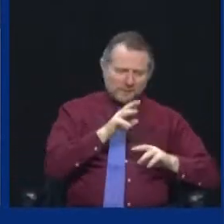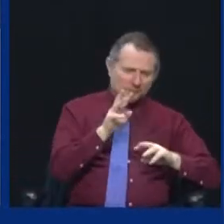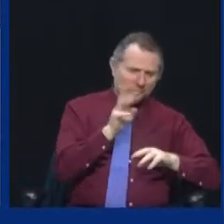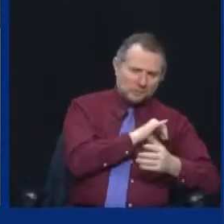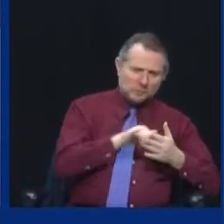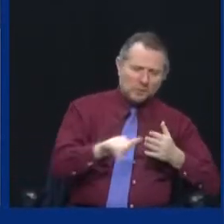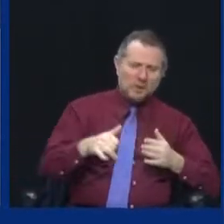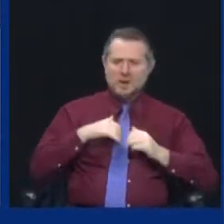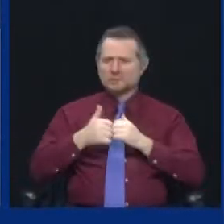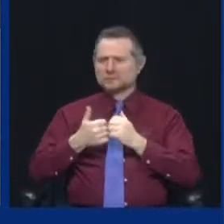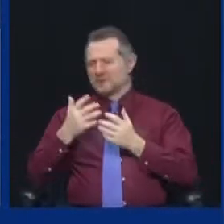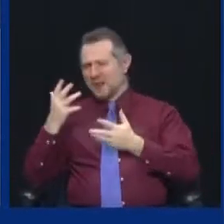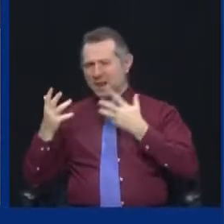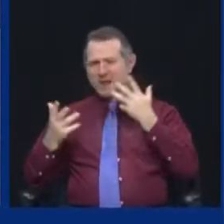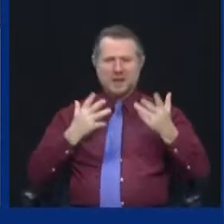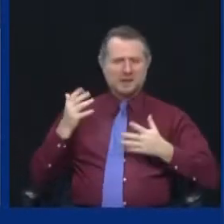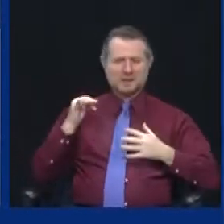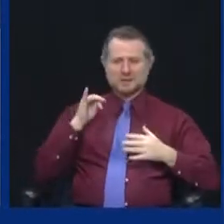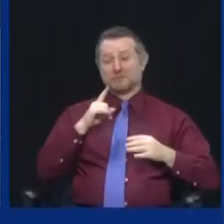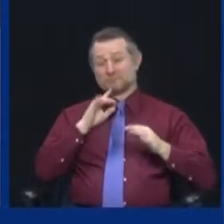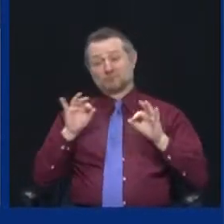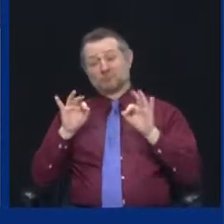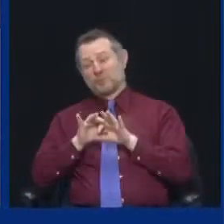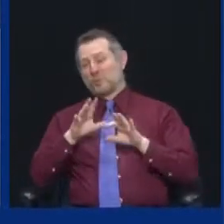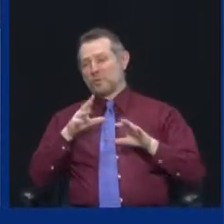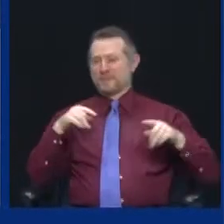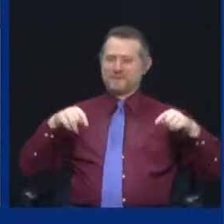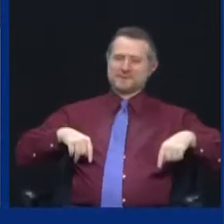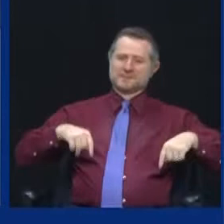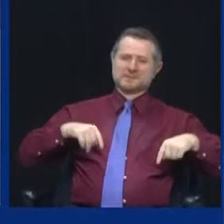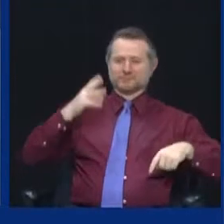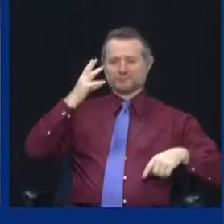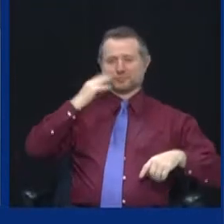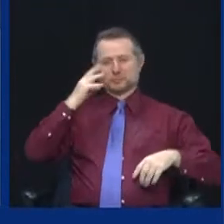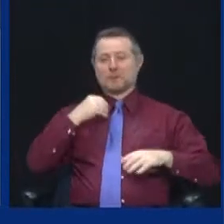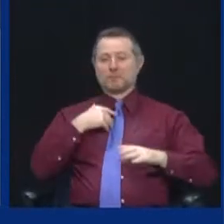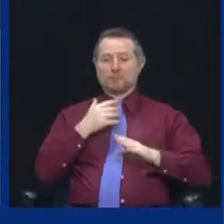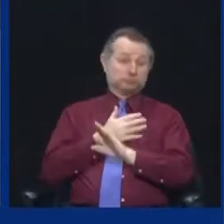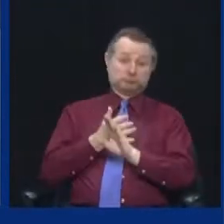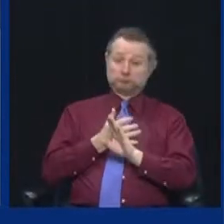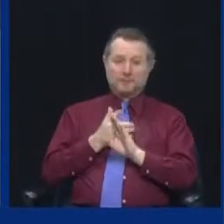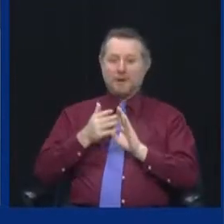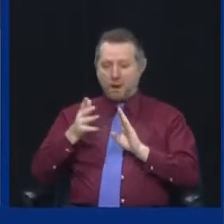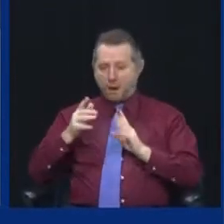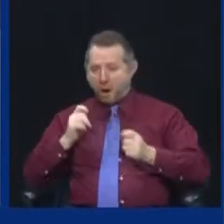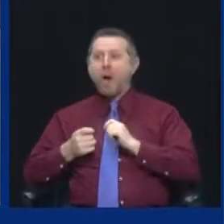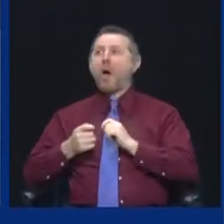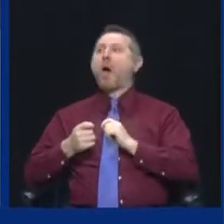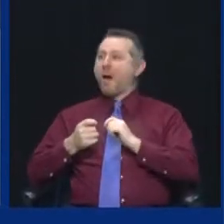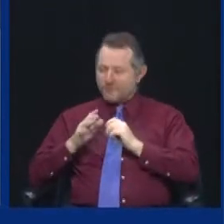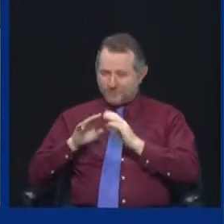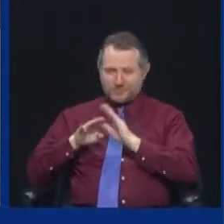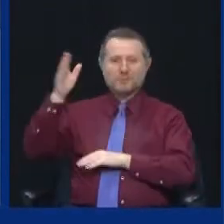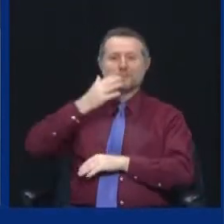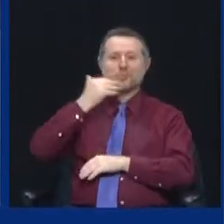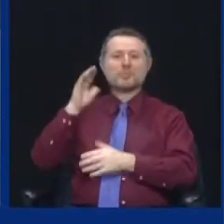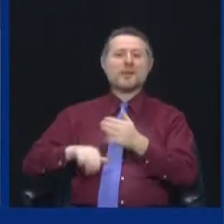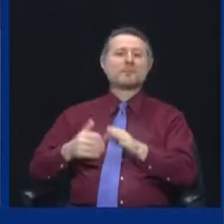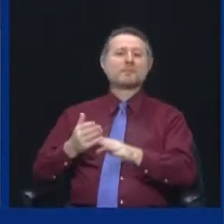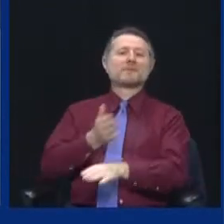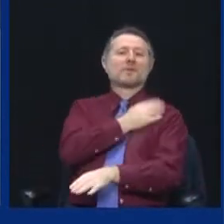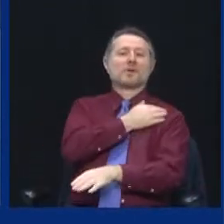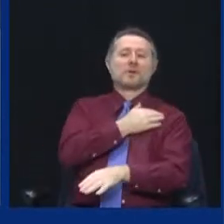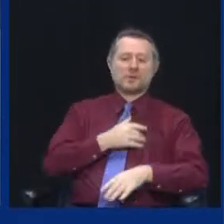make sure I come through this transformation better than before? And it's almost a massive